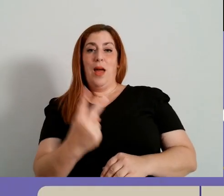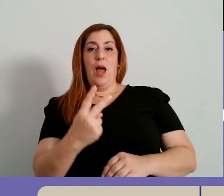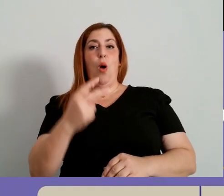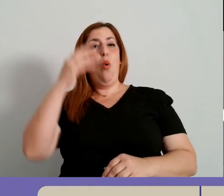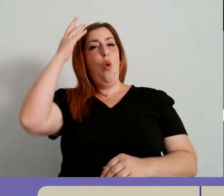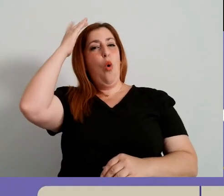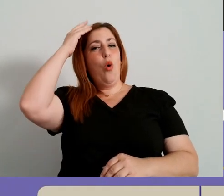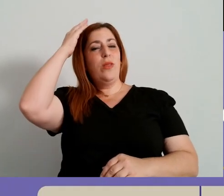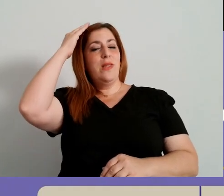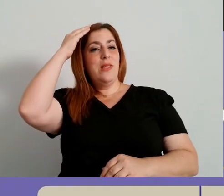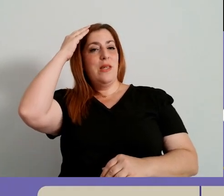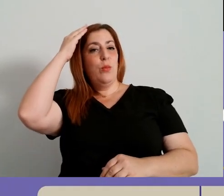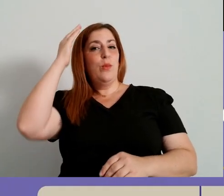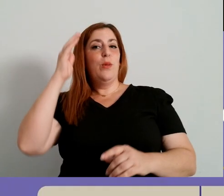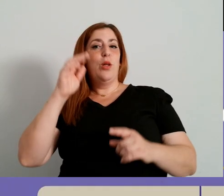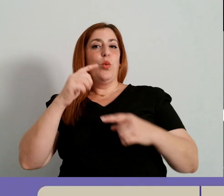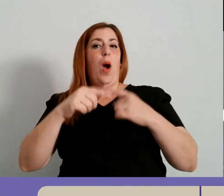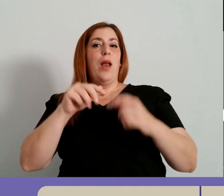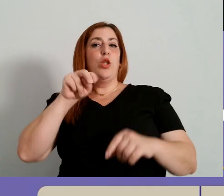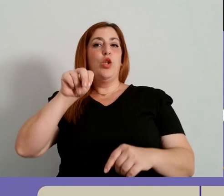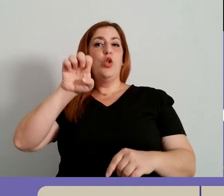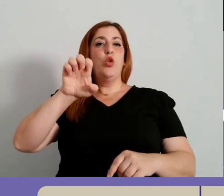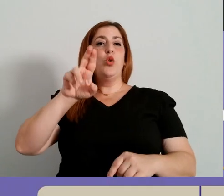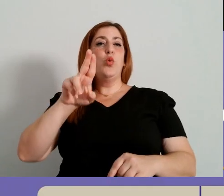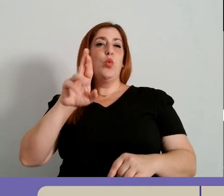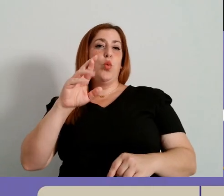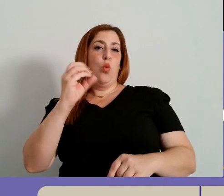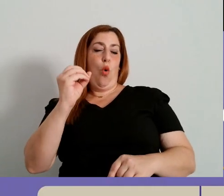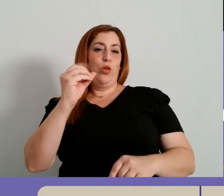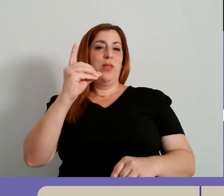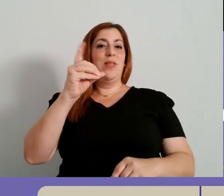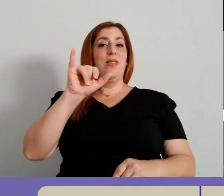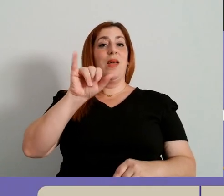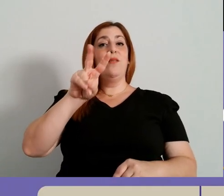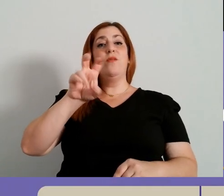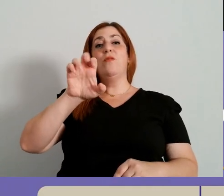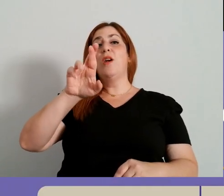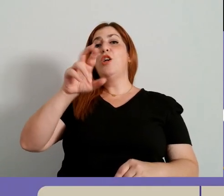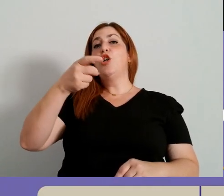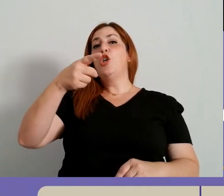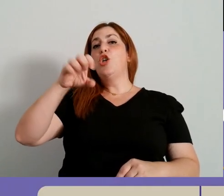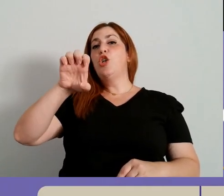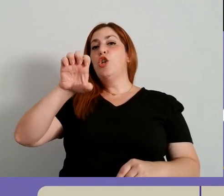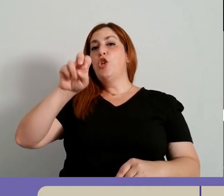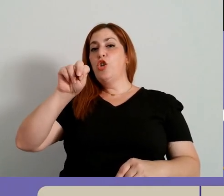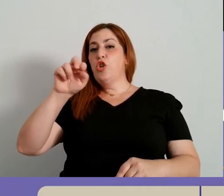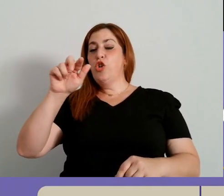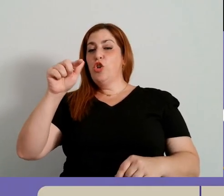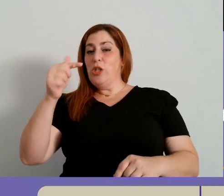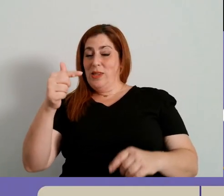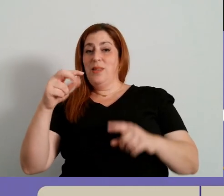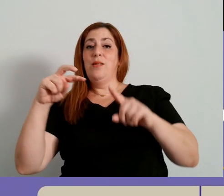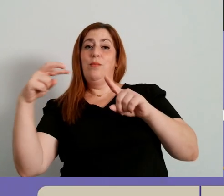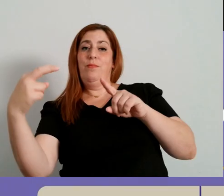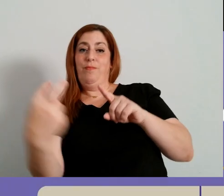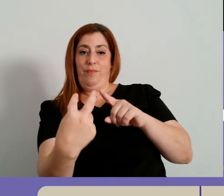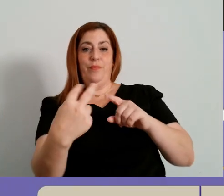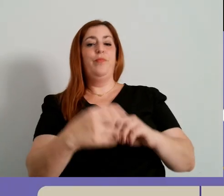neurodivergent paradigm, as opposed to some of the more outdated paradigms that we may have come